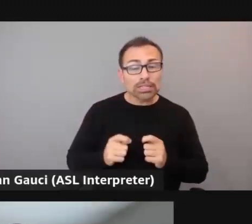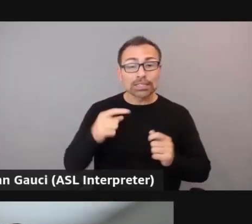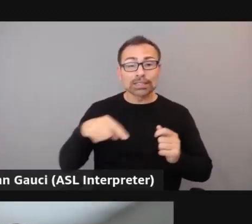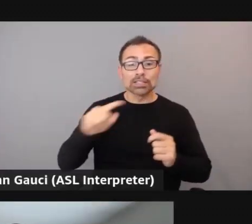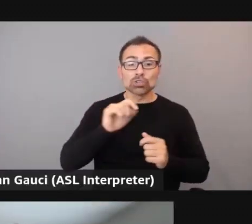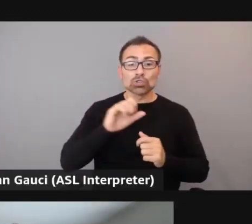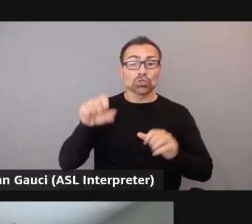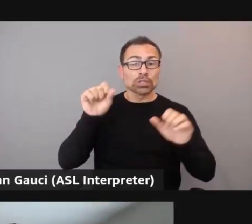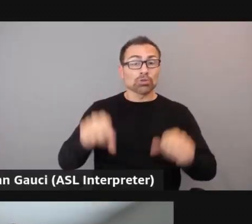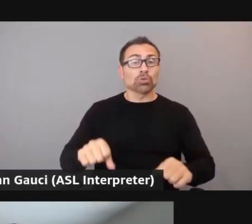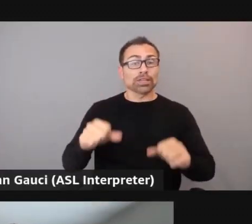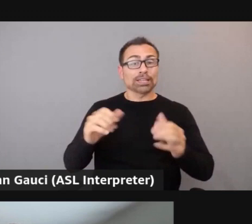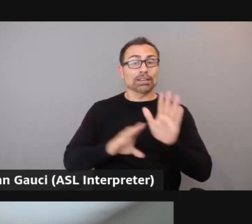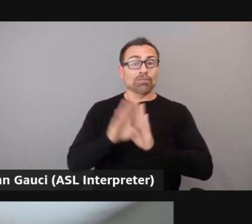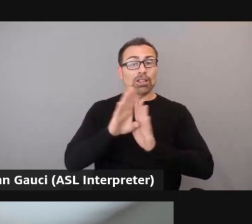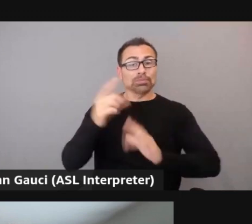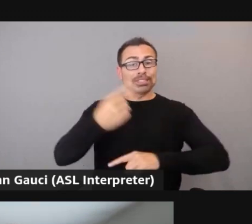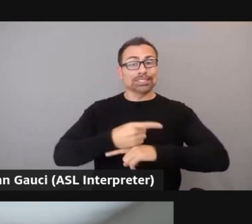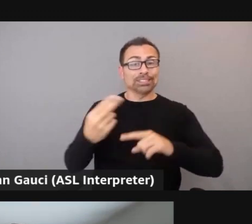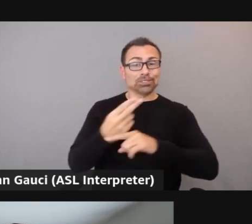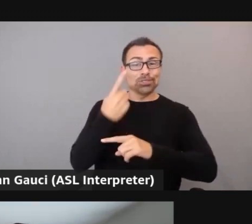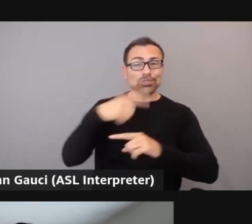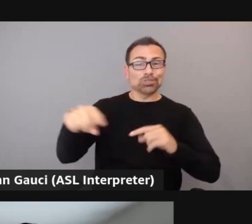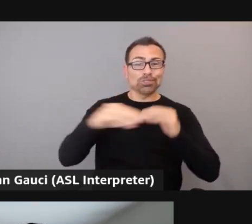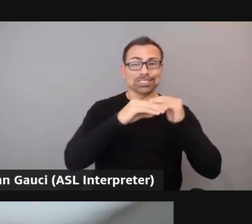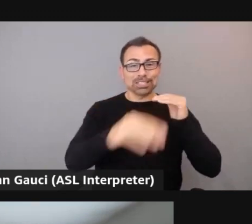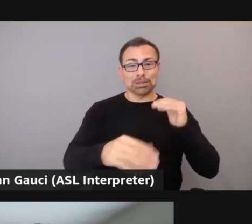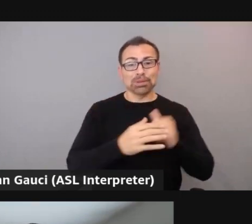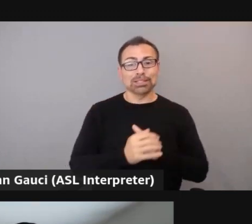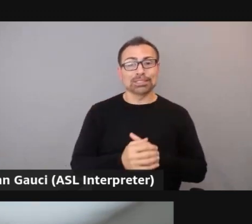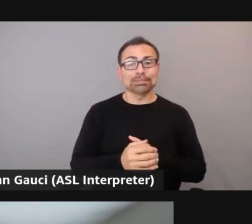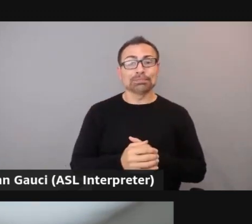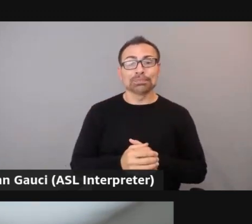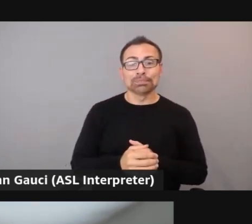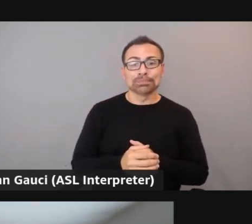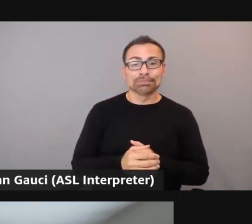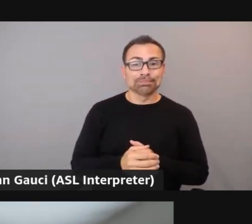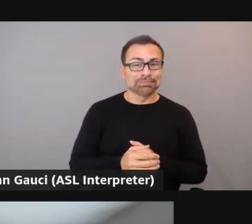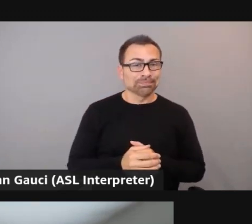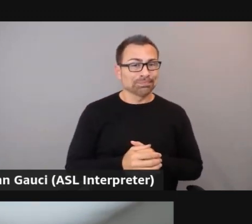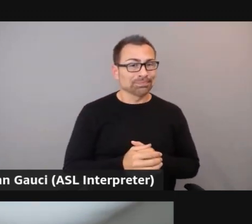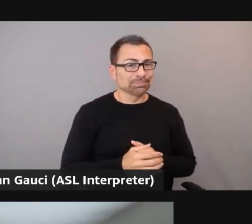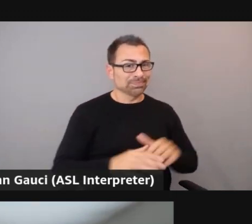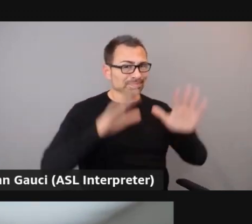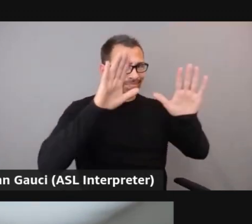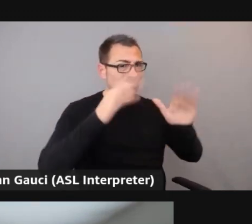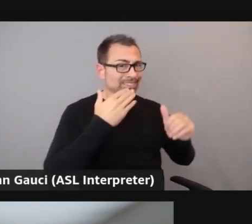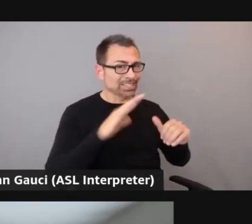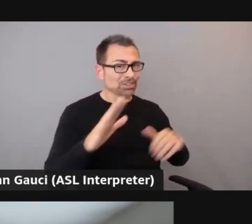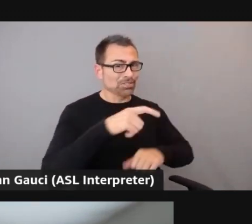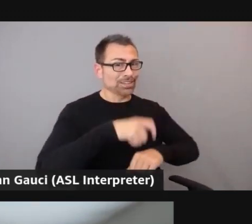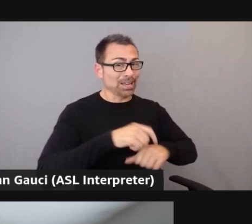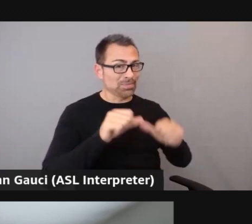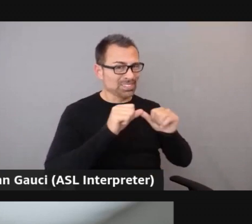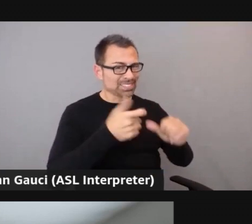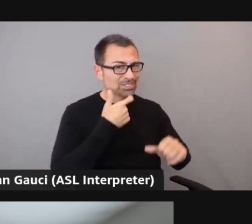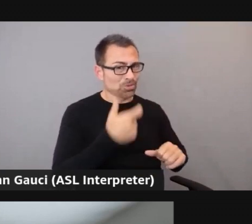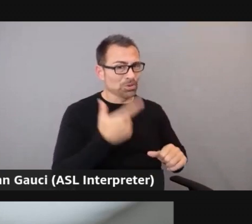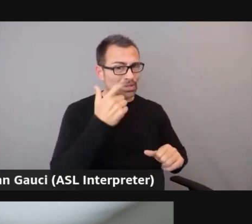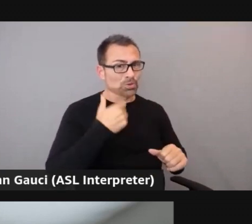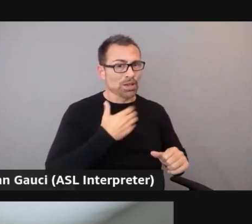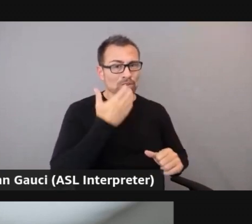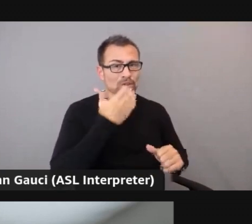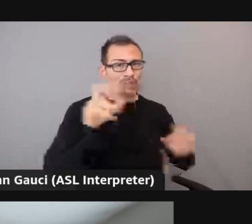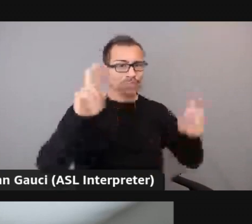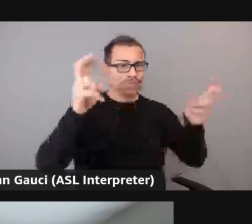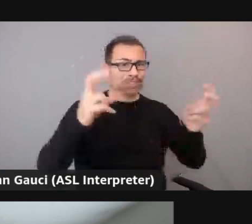sustainability challenges. Awesome. Well, thank you so much for your time. And stay tuned, because we have an awesome topic of conversation coming